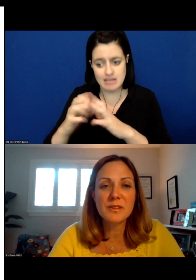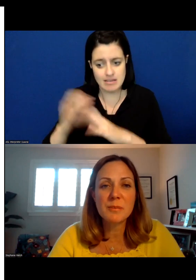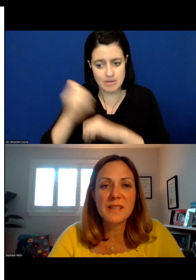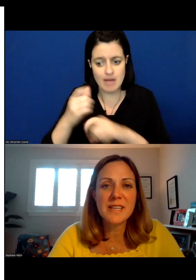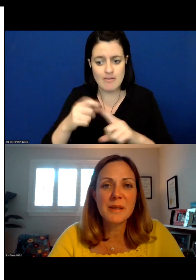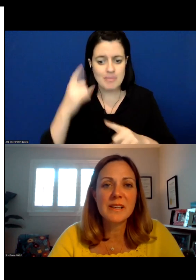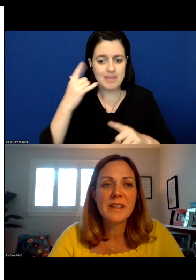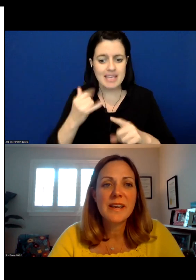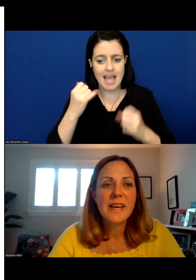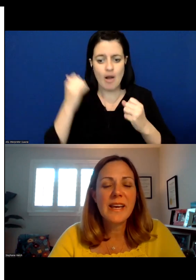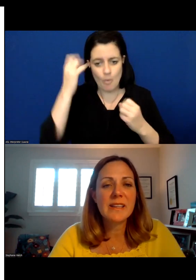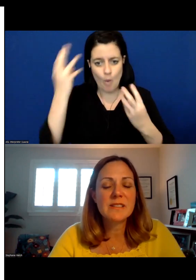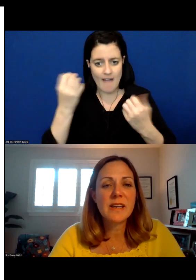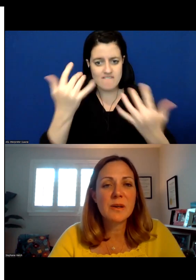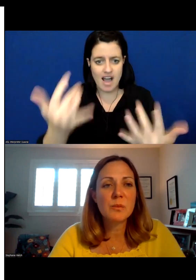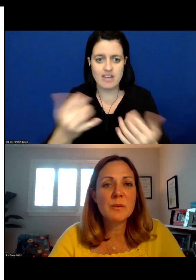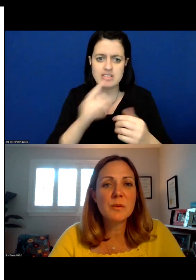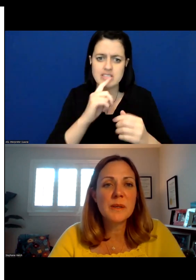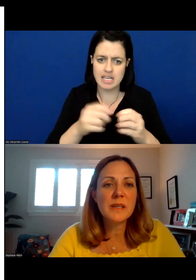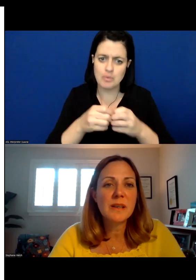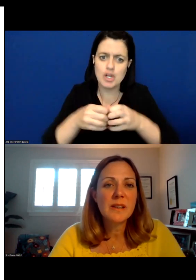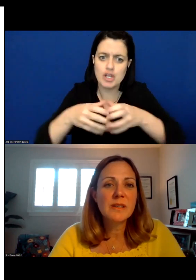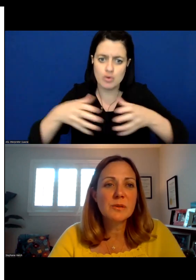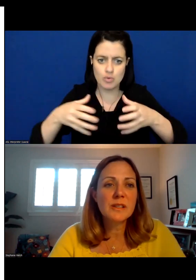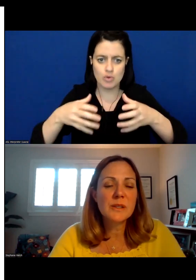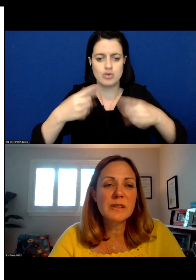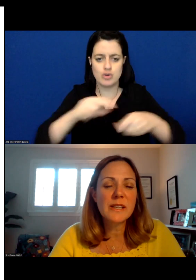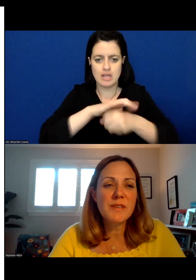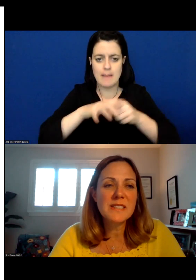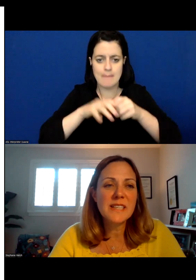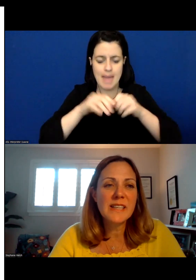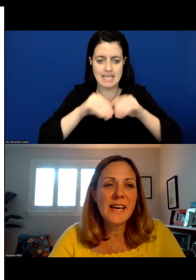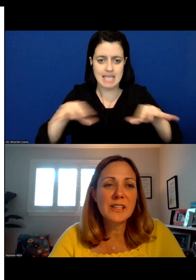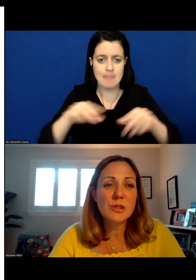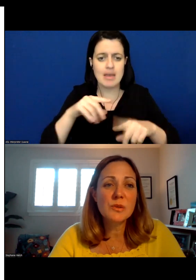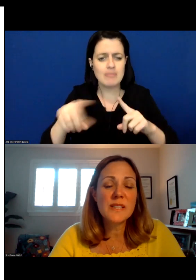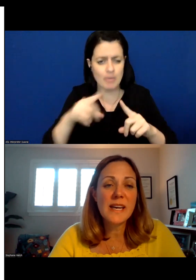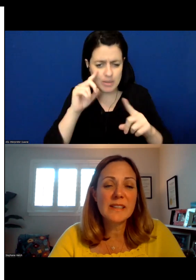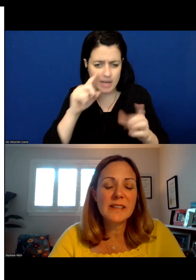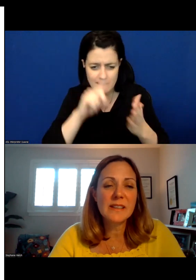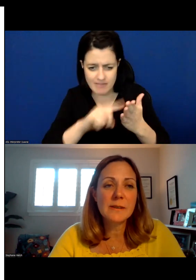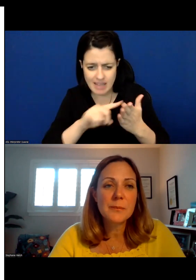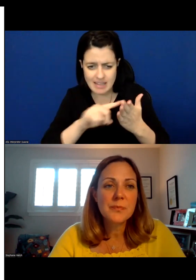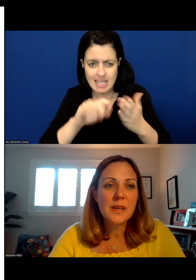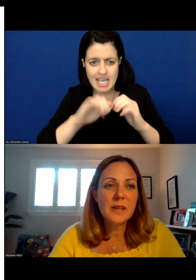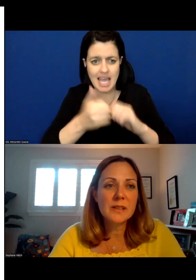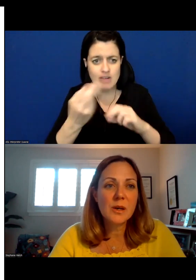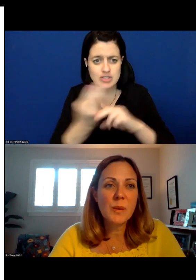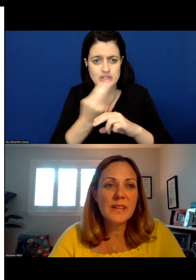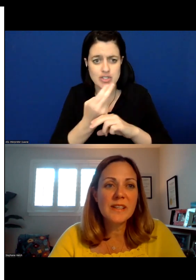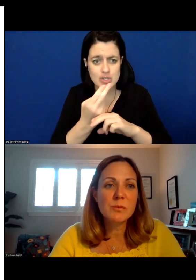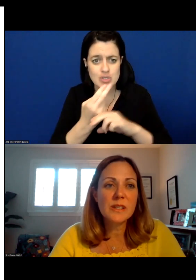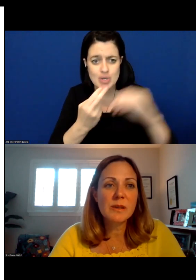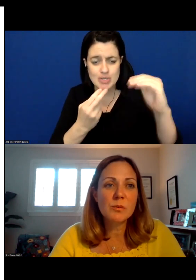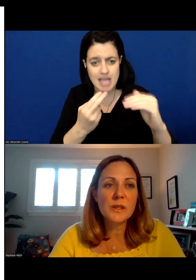program under the pandemic. And we will be not only really investigating how to use that in a